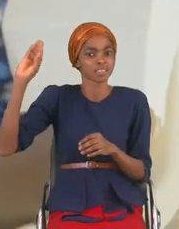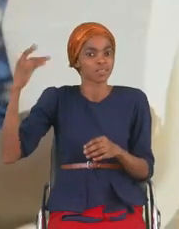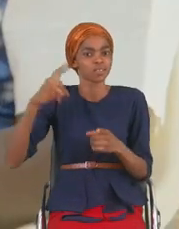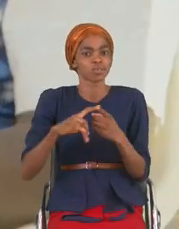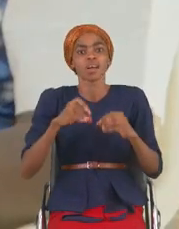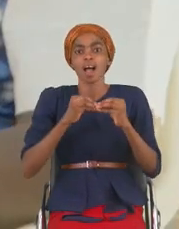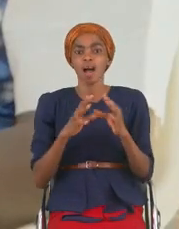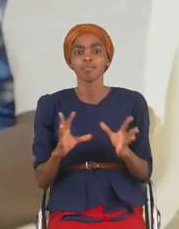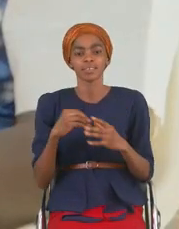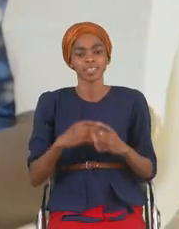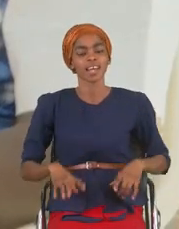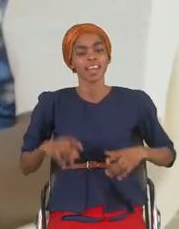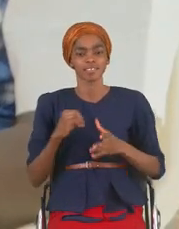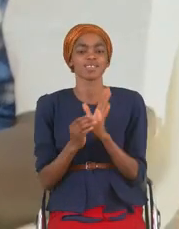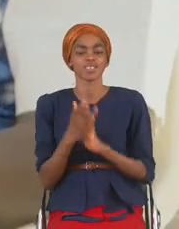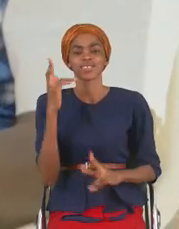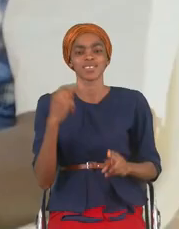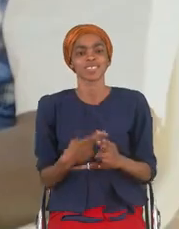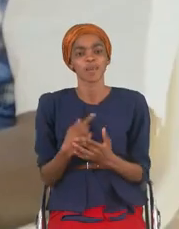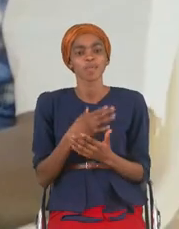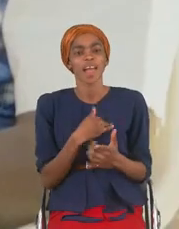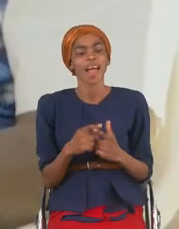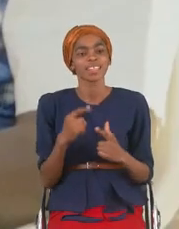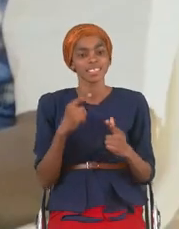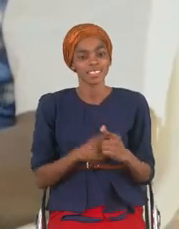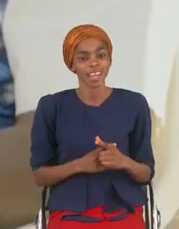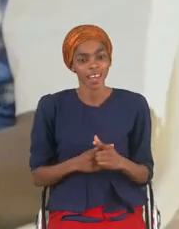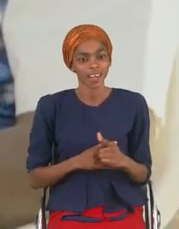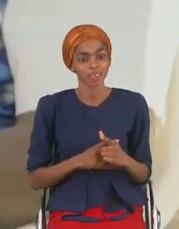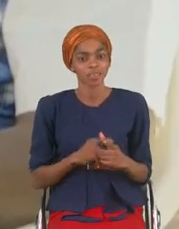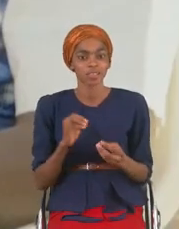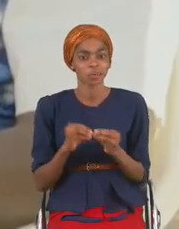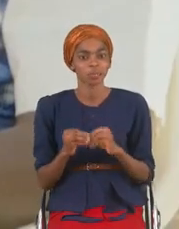in Jesus' name. And then